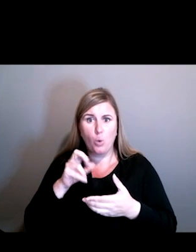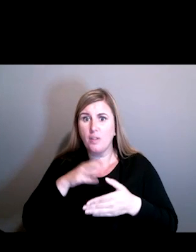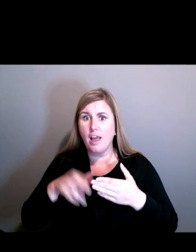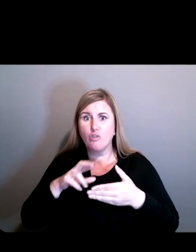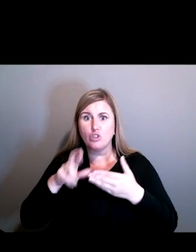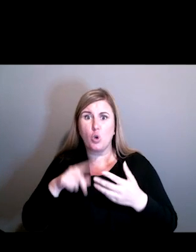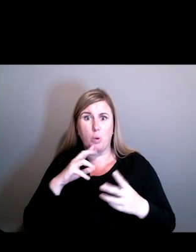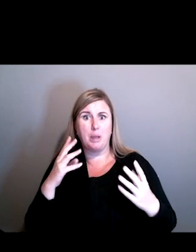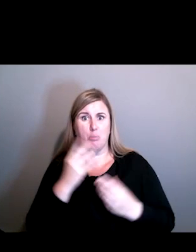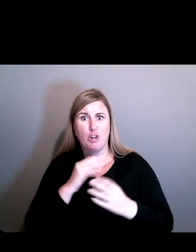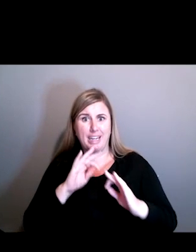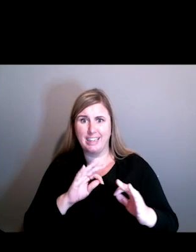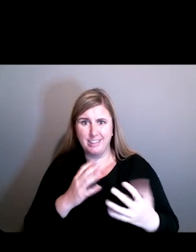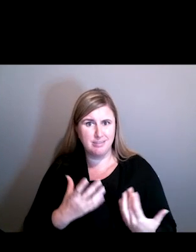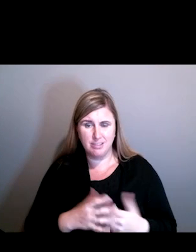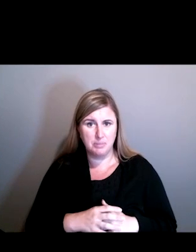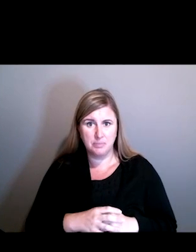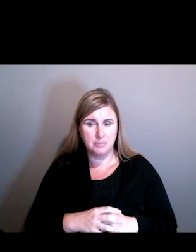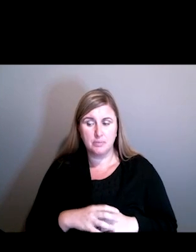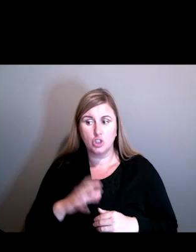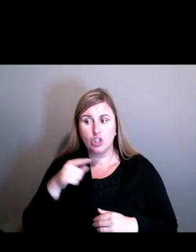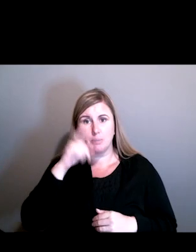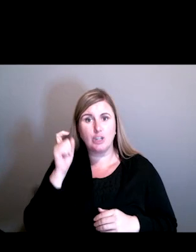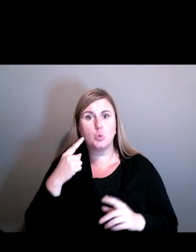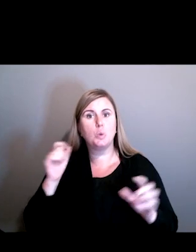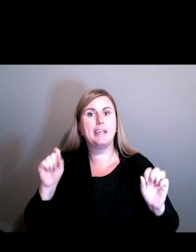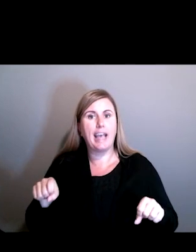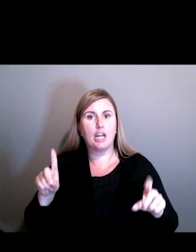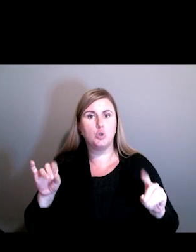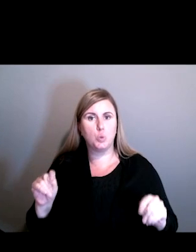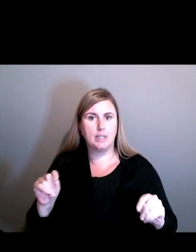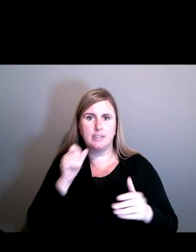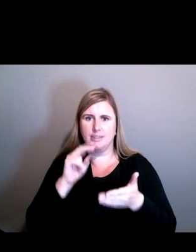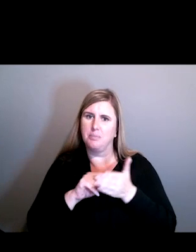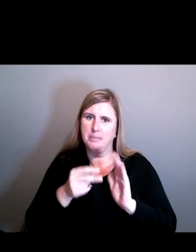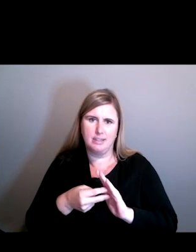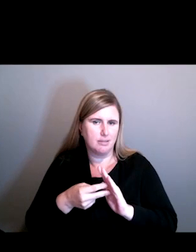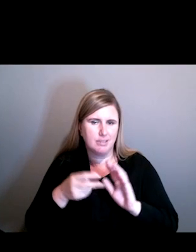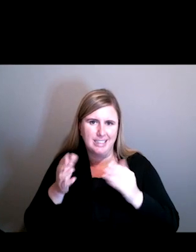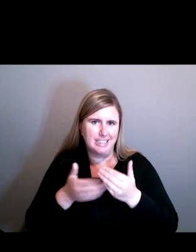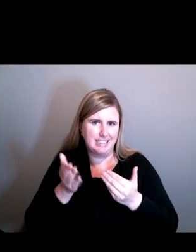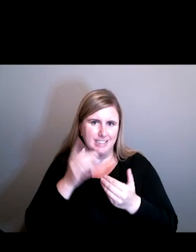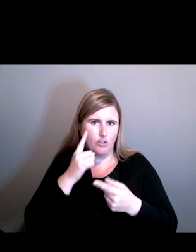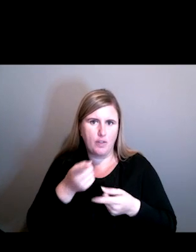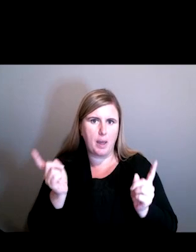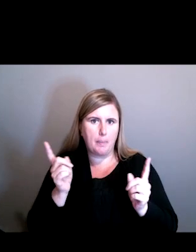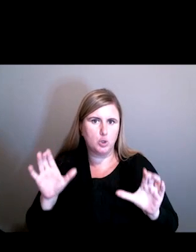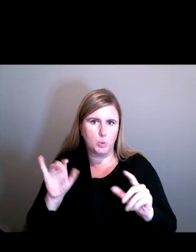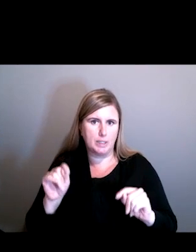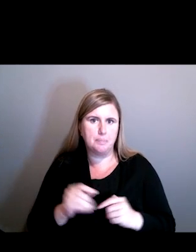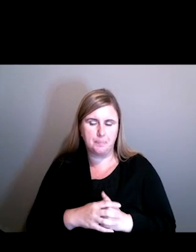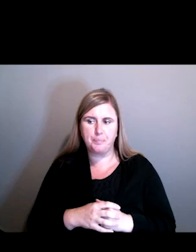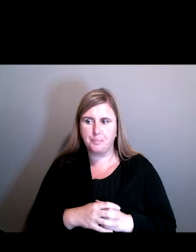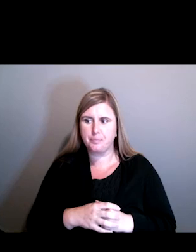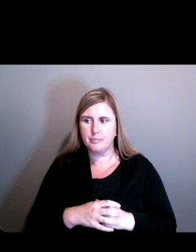I'm doing it, or that the end result will be pretty. Or so, just because someone can do something does not mean that it is easy